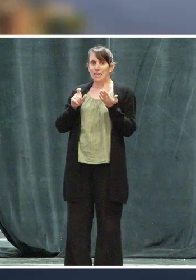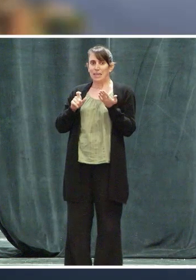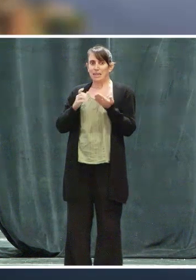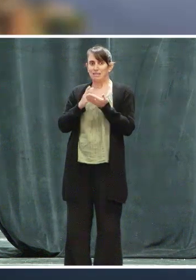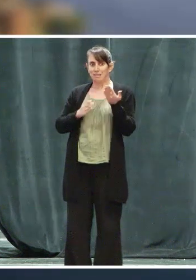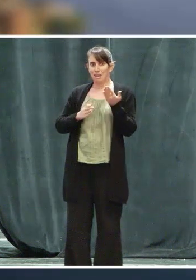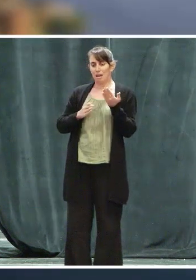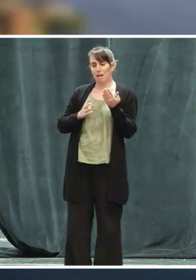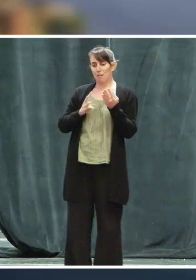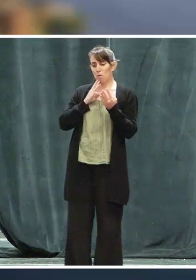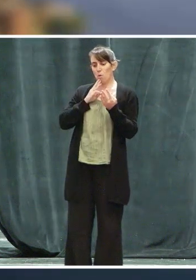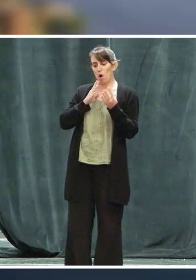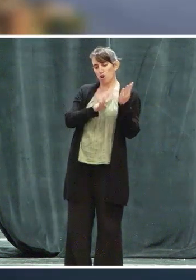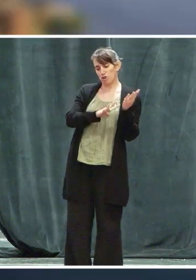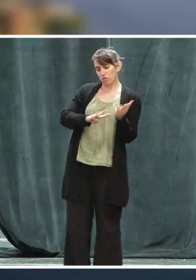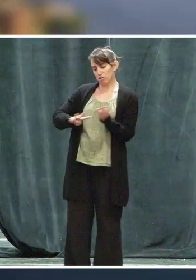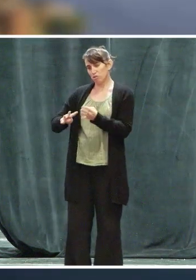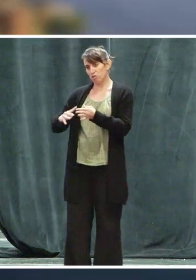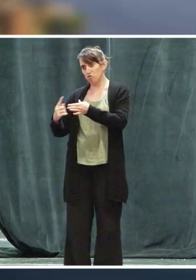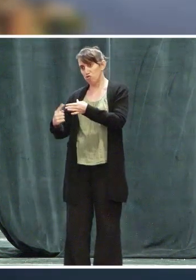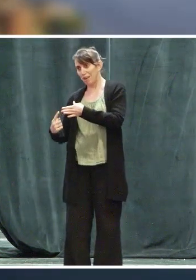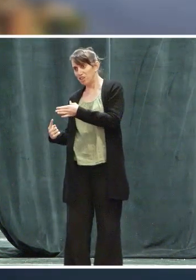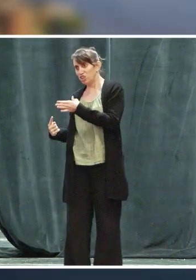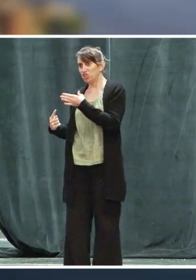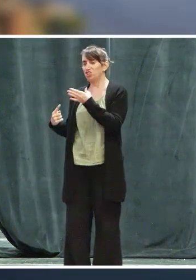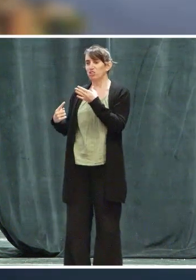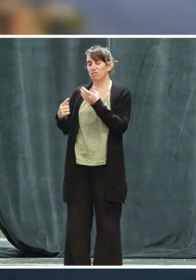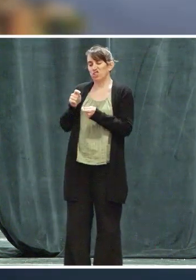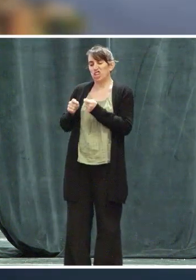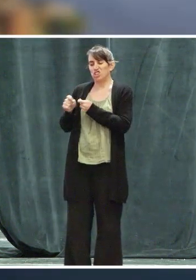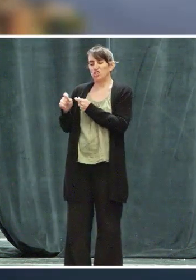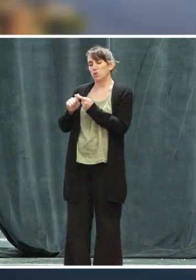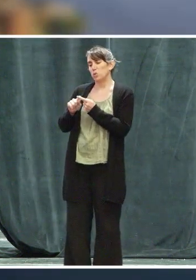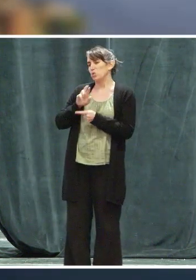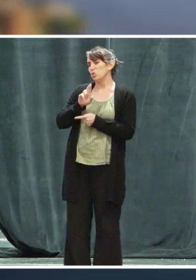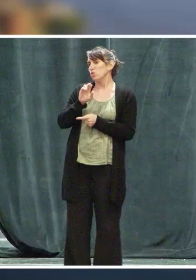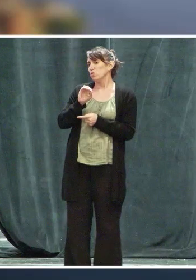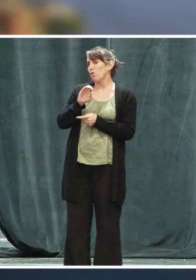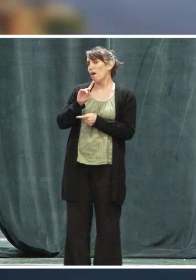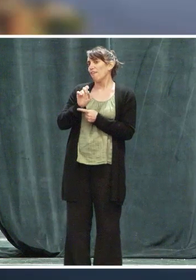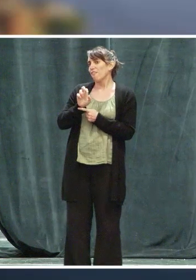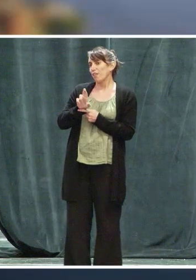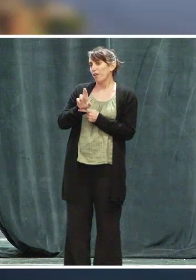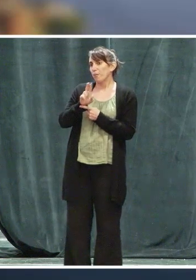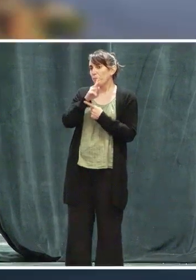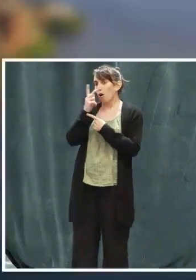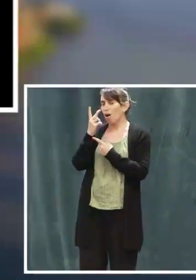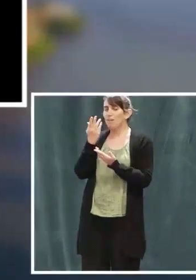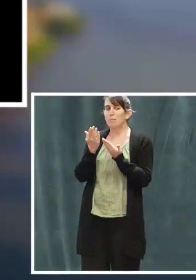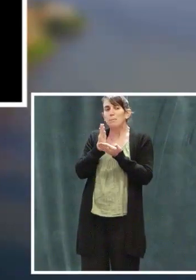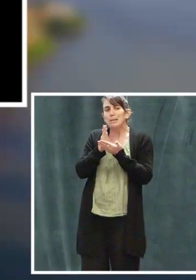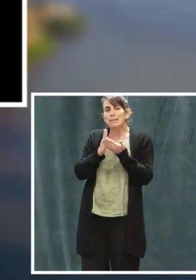some drainage and grading changes to Rockefeller Park. So there could be some minor impacts, construction